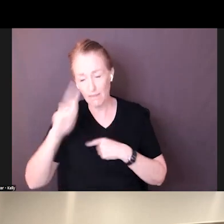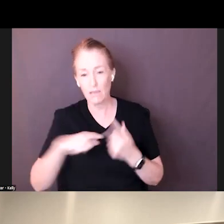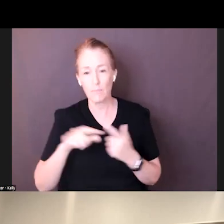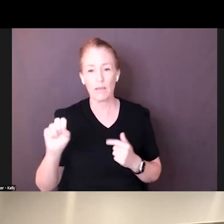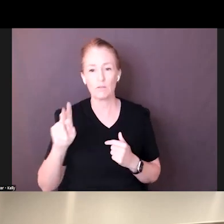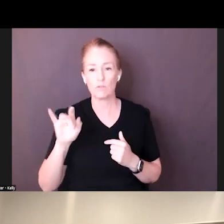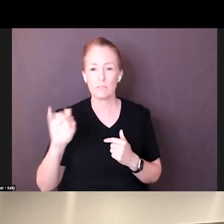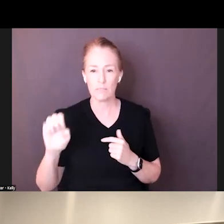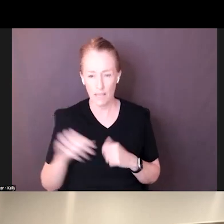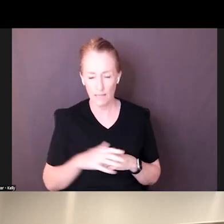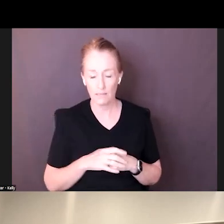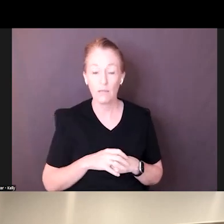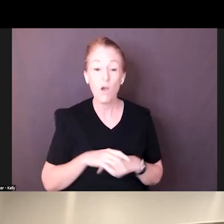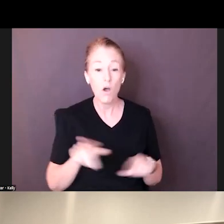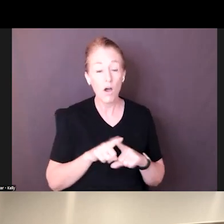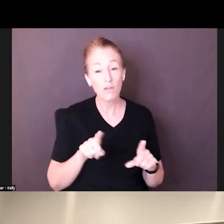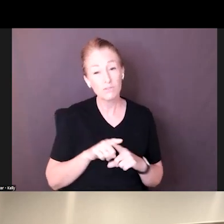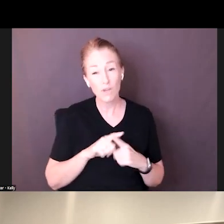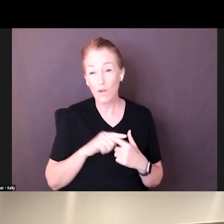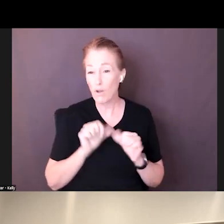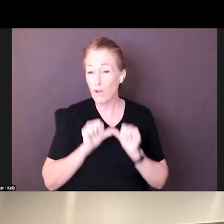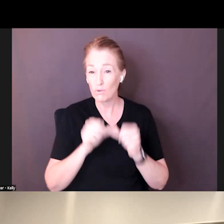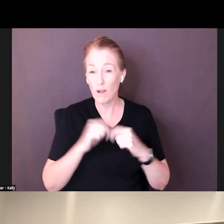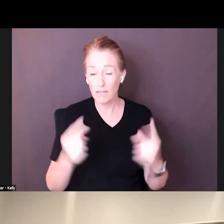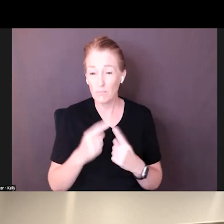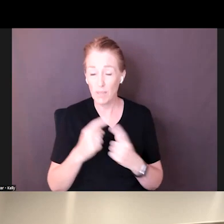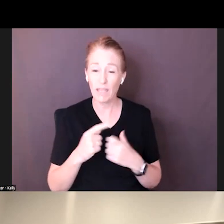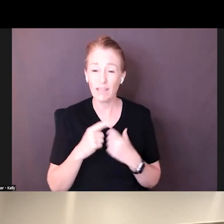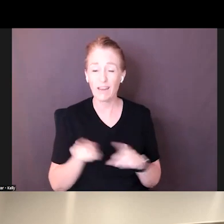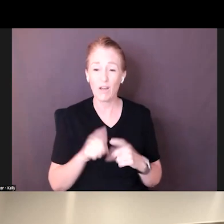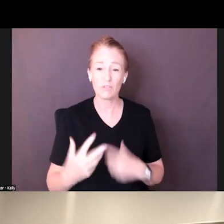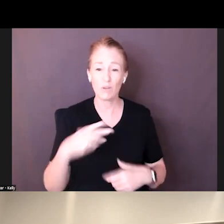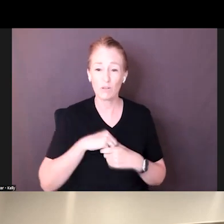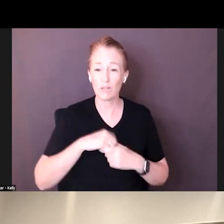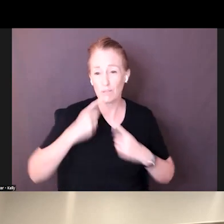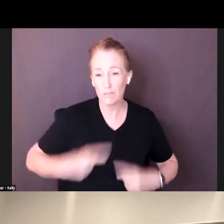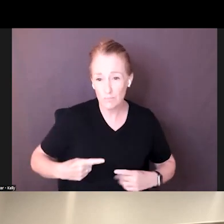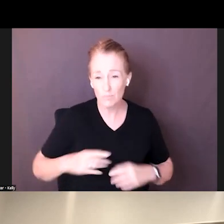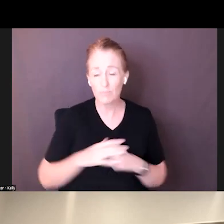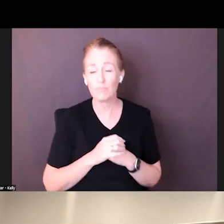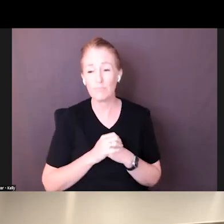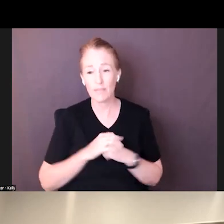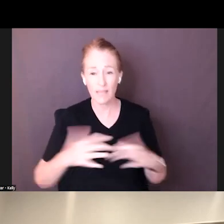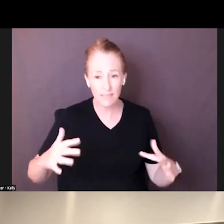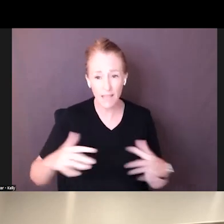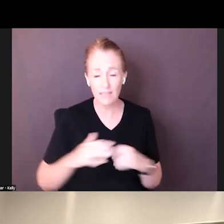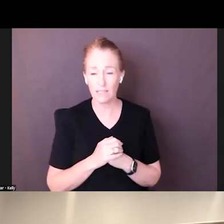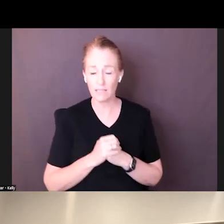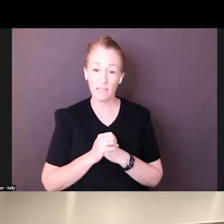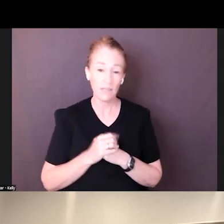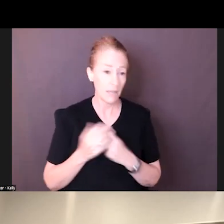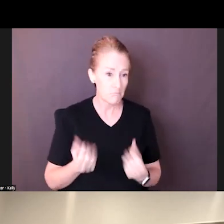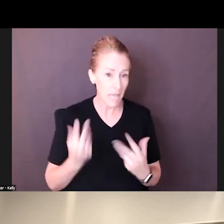can accompany chronic pain. Just the unrelenting nature of incessant day and night pain, often for years on